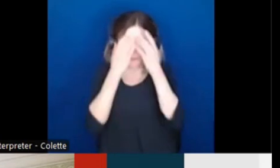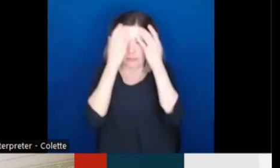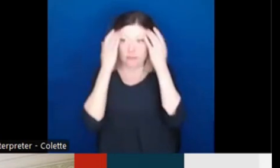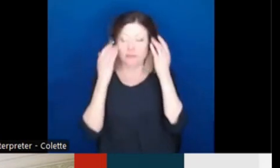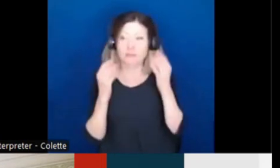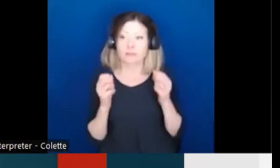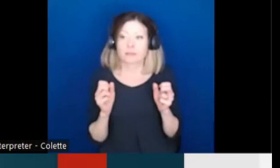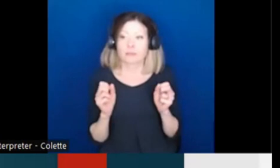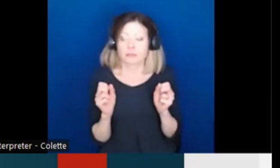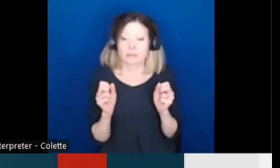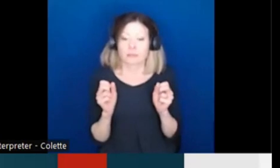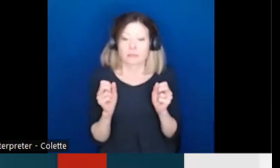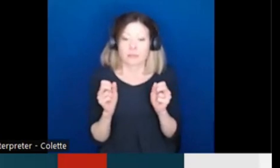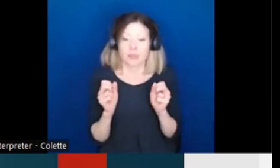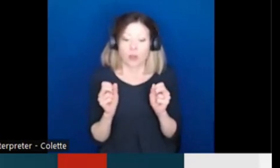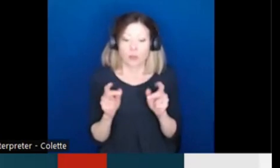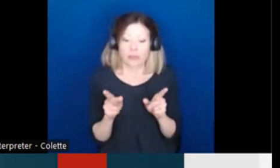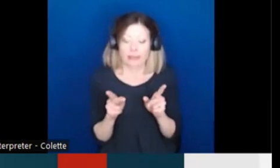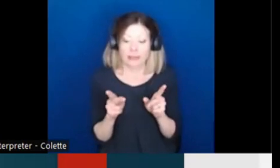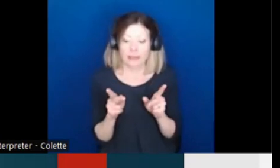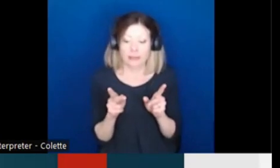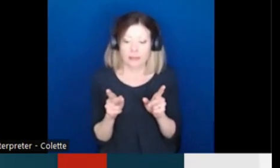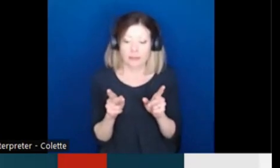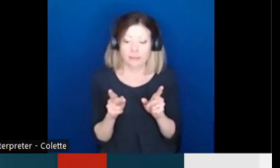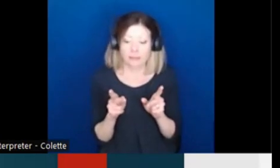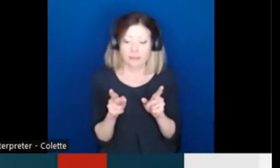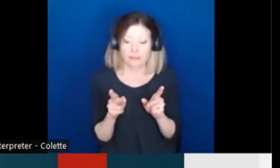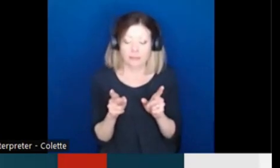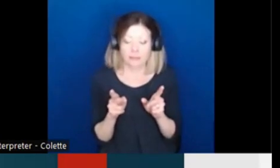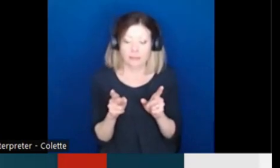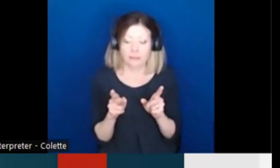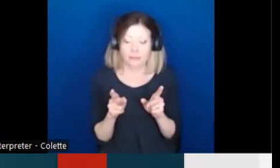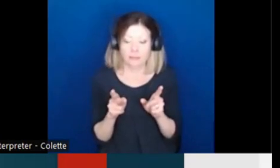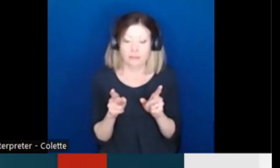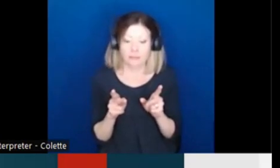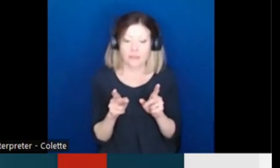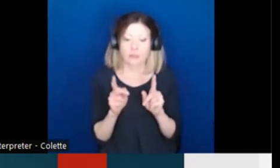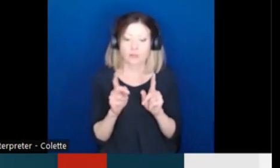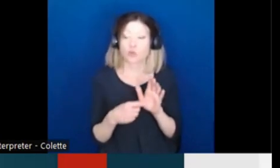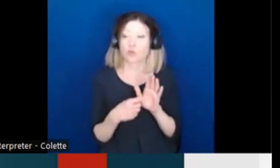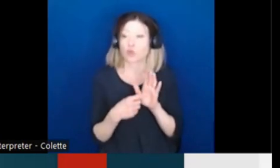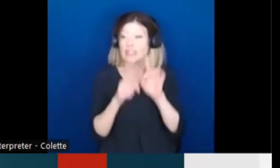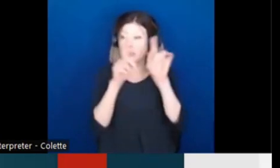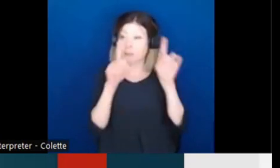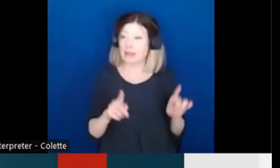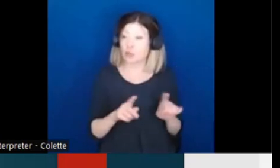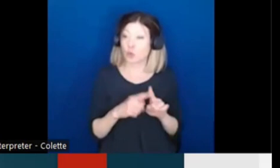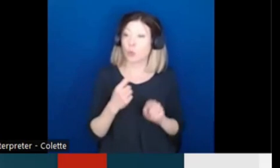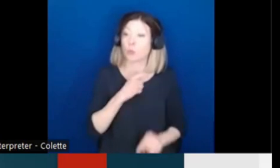Okay, so I'm just going to show you here this is an image of Patrick Brontë. We don't quite know when